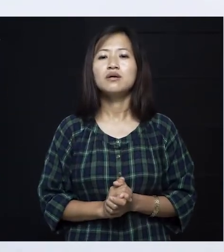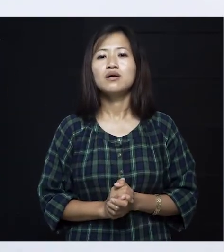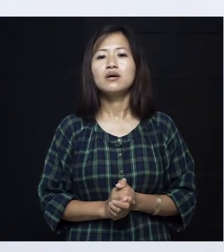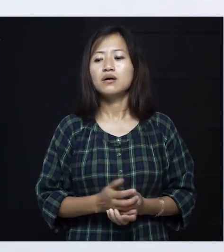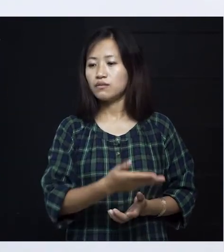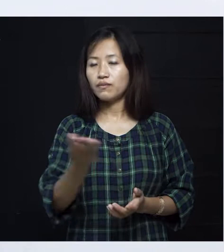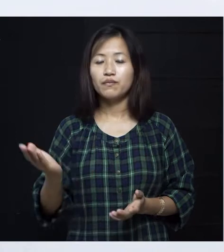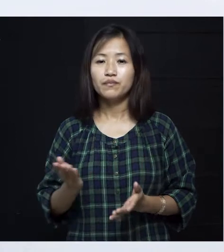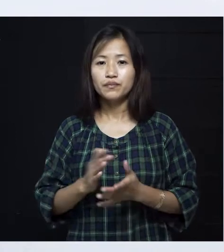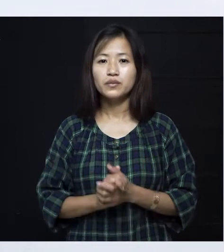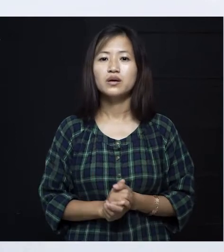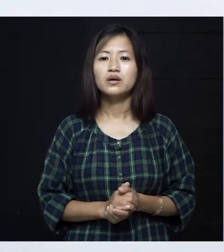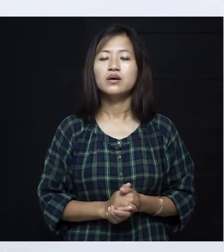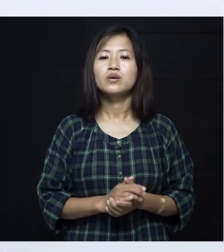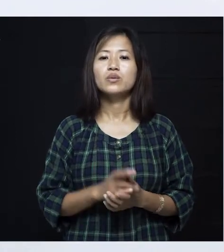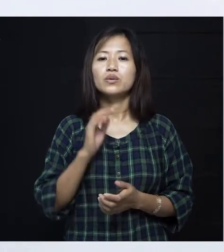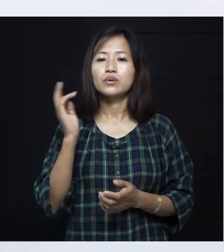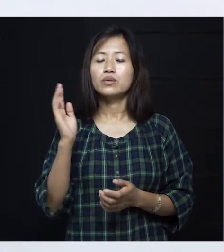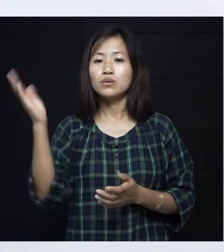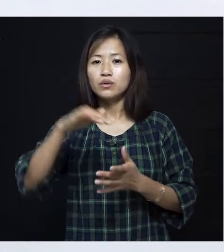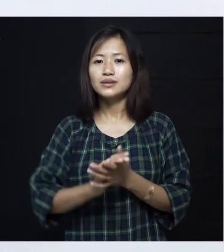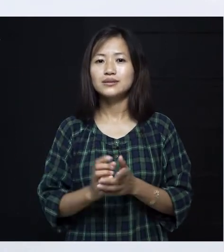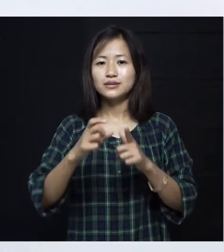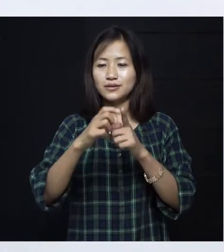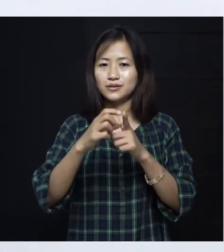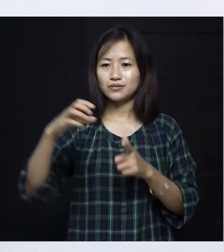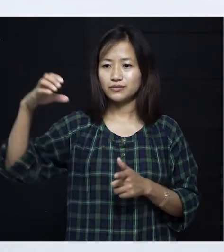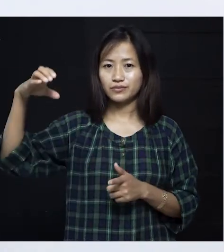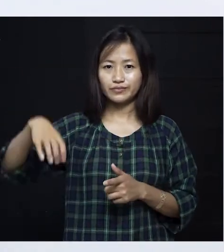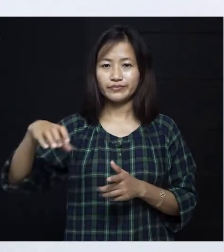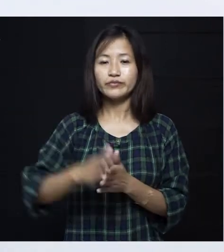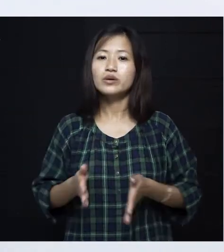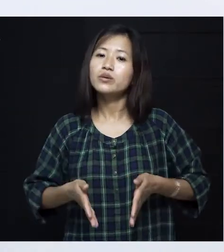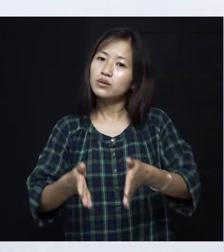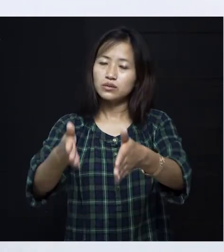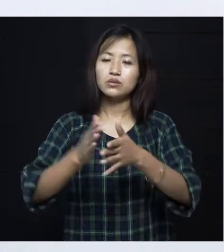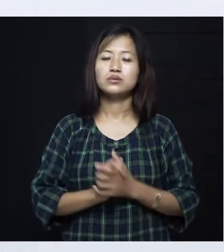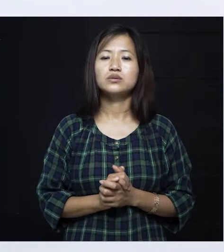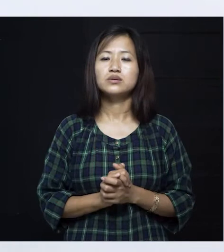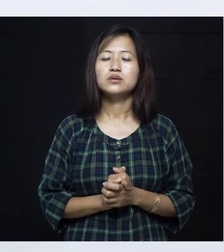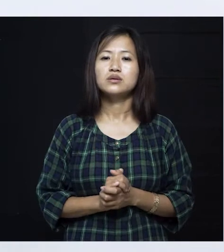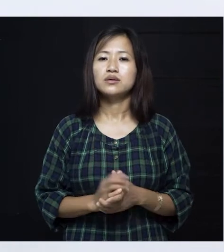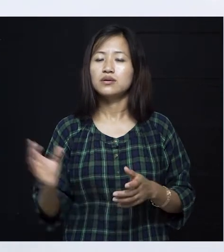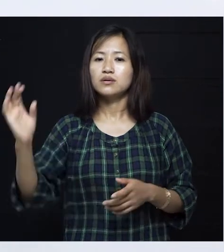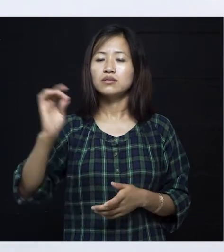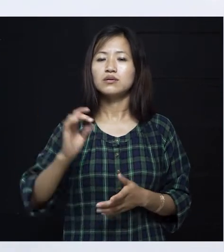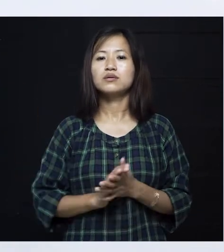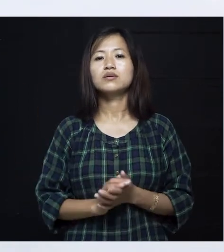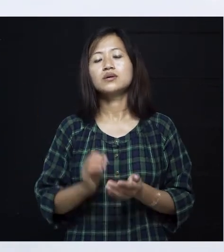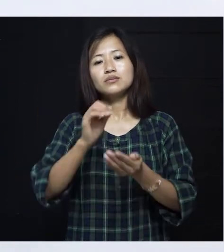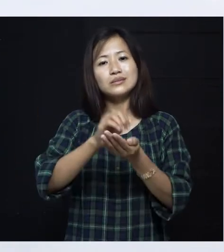villages, there it is called as the district roads. Okay, and this district roads, again, this